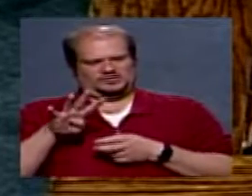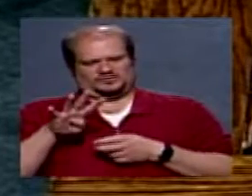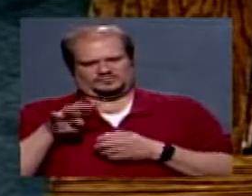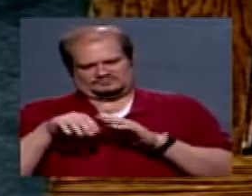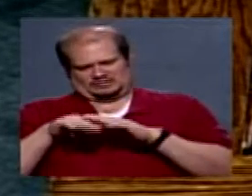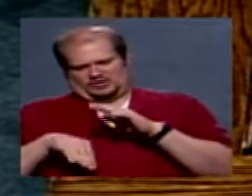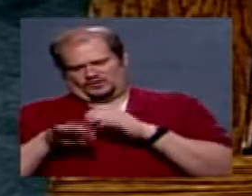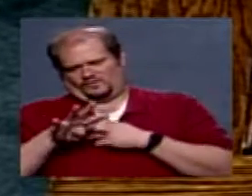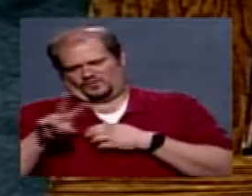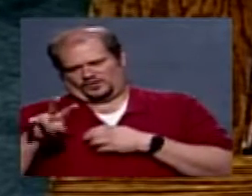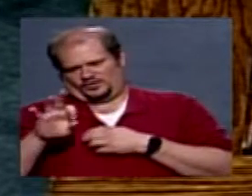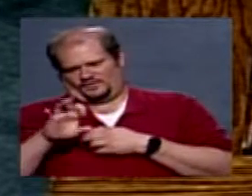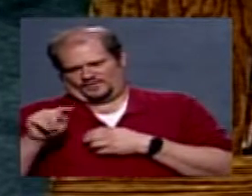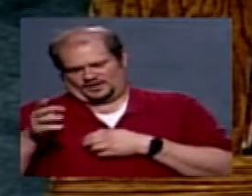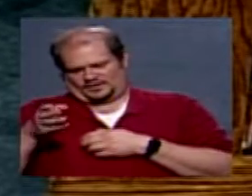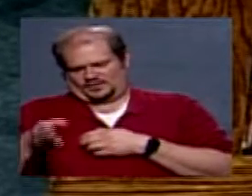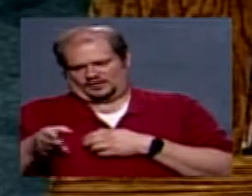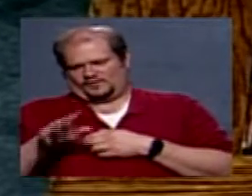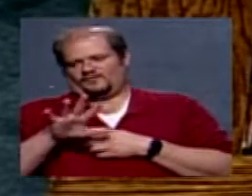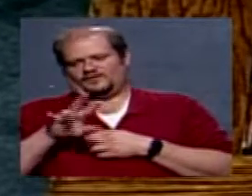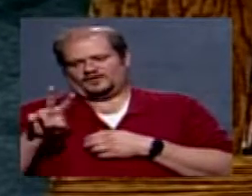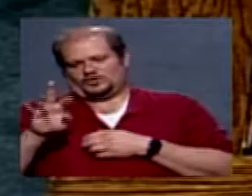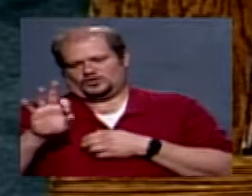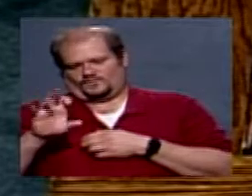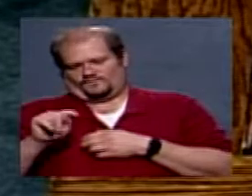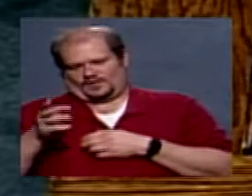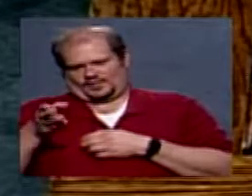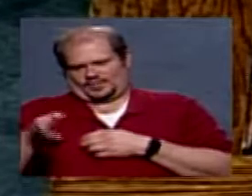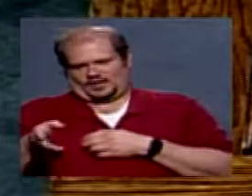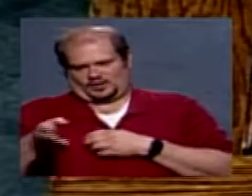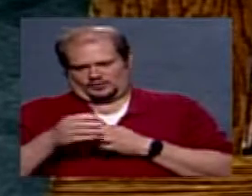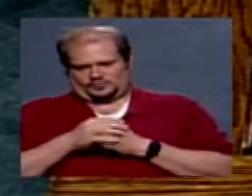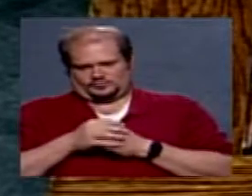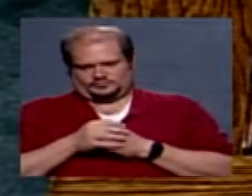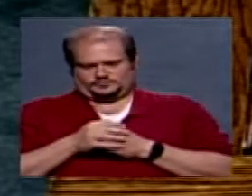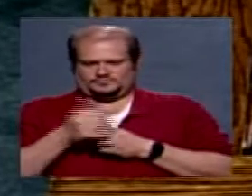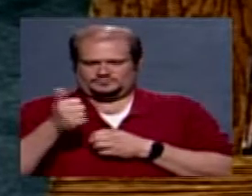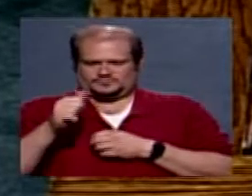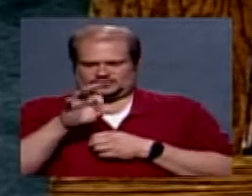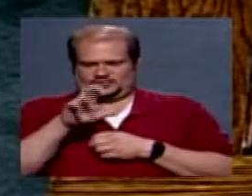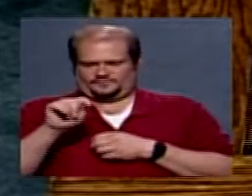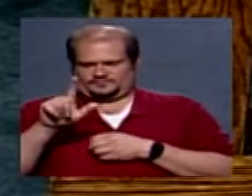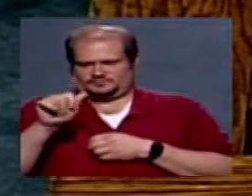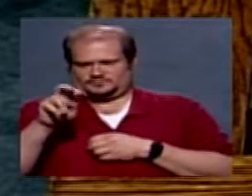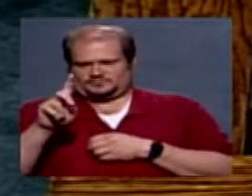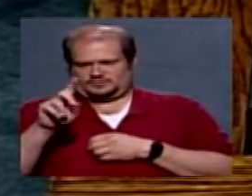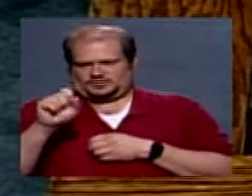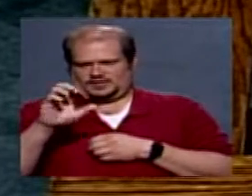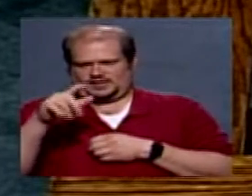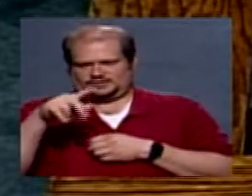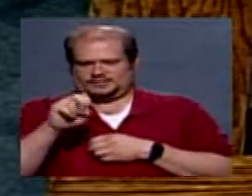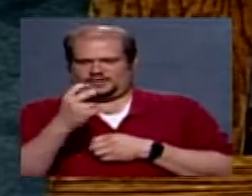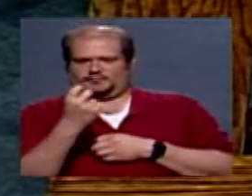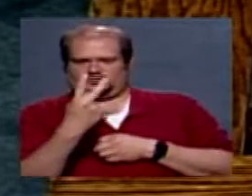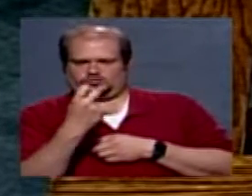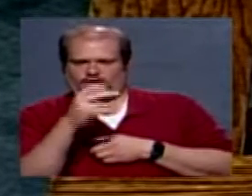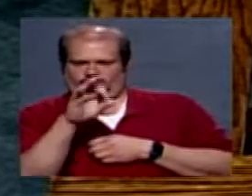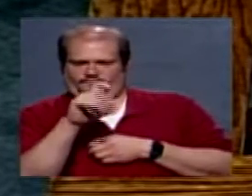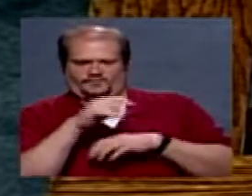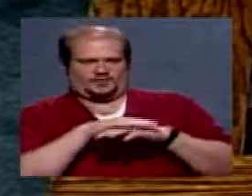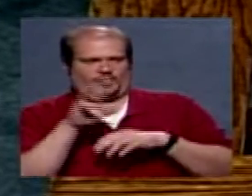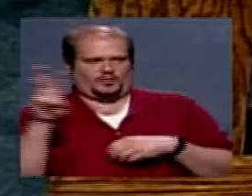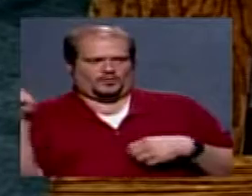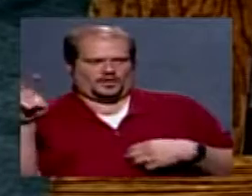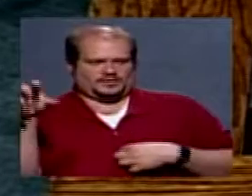just under 42 feet there, or no, 52 feet. 10 foot of landscape over there, 12 foot of landscape on the